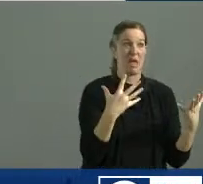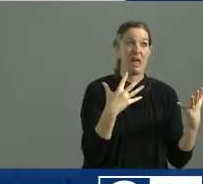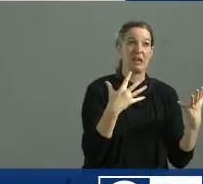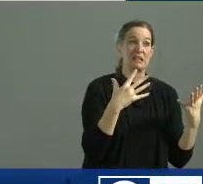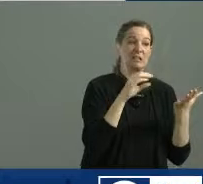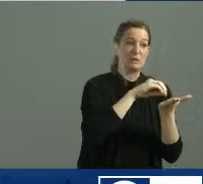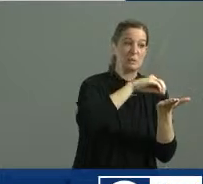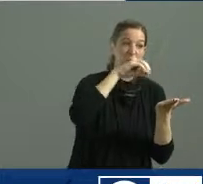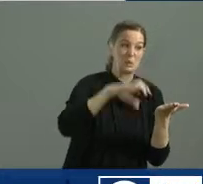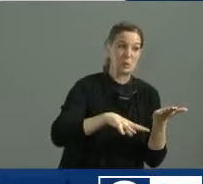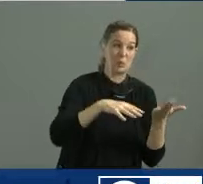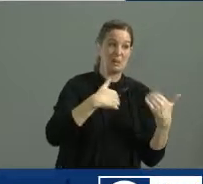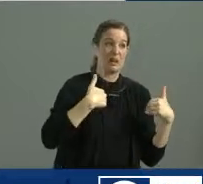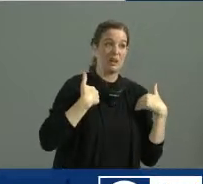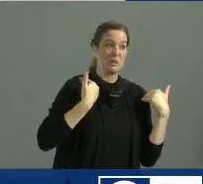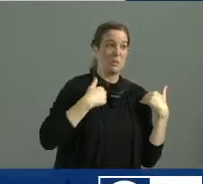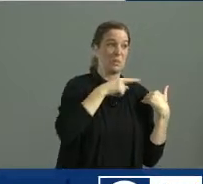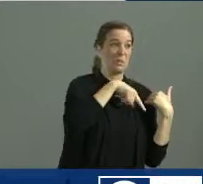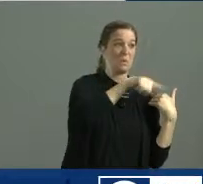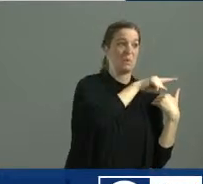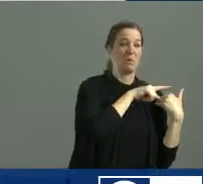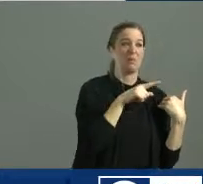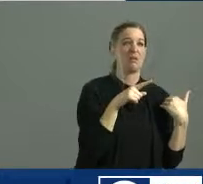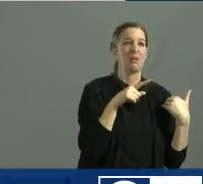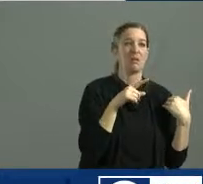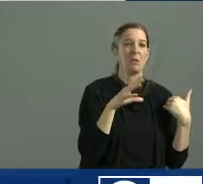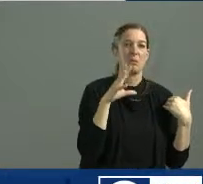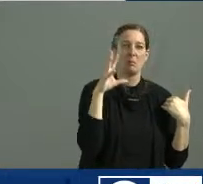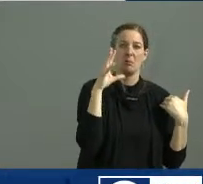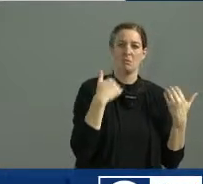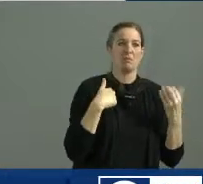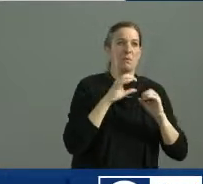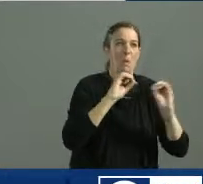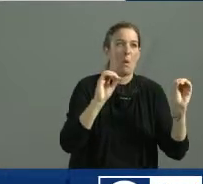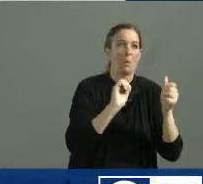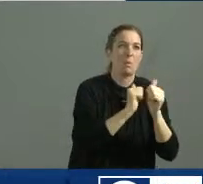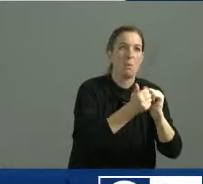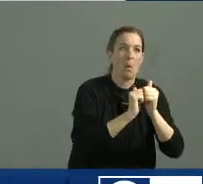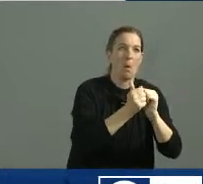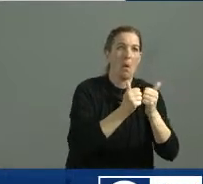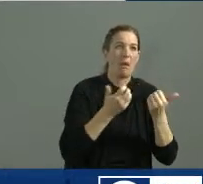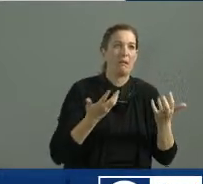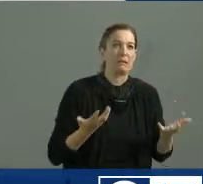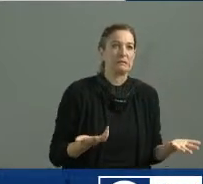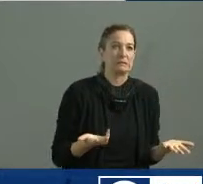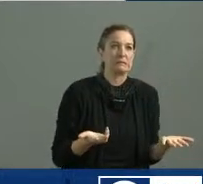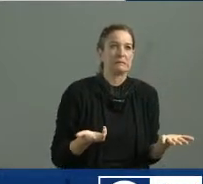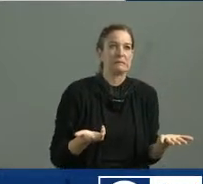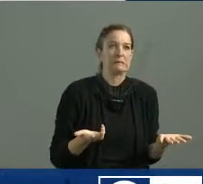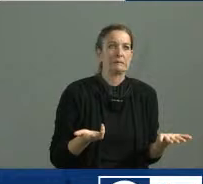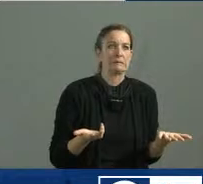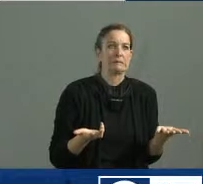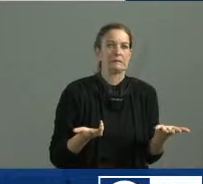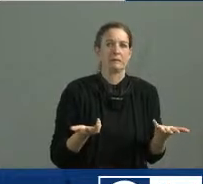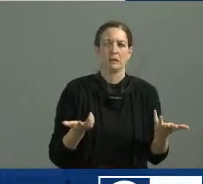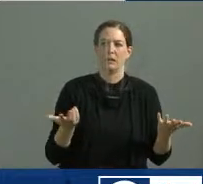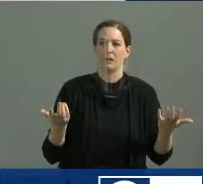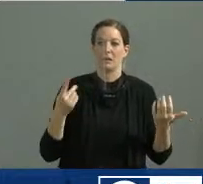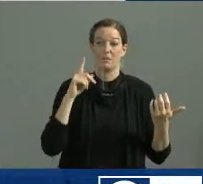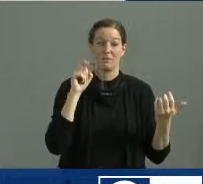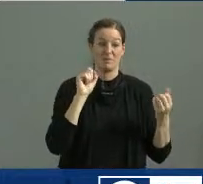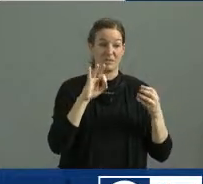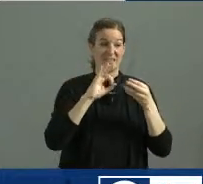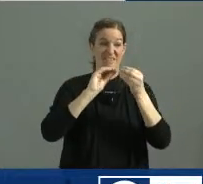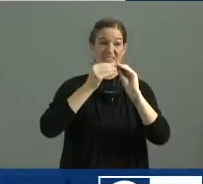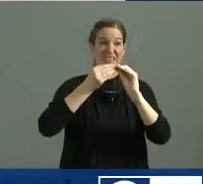on sports because, let's face it, of the numbers in Arizona, of how out of